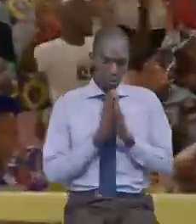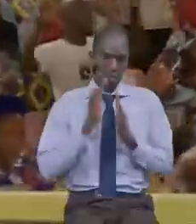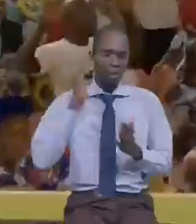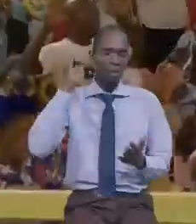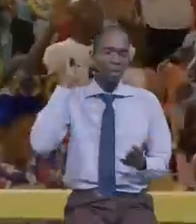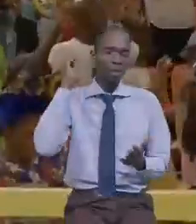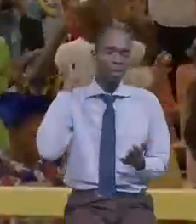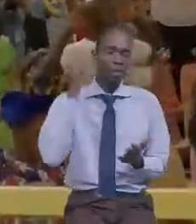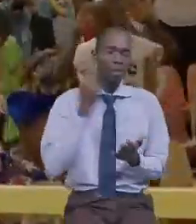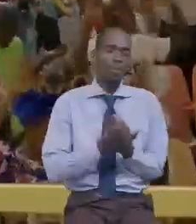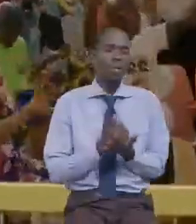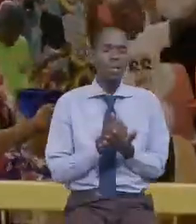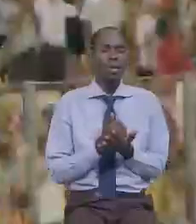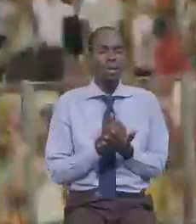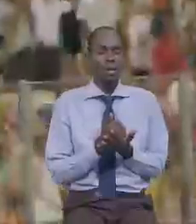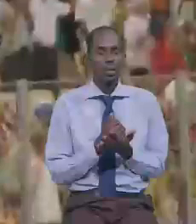pray.